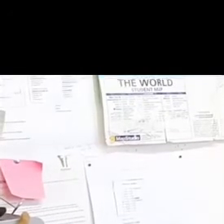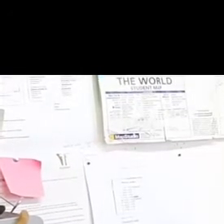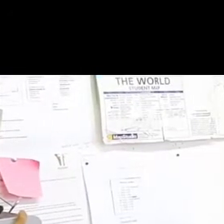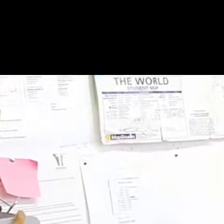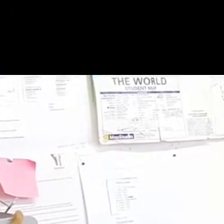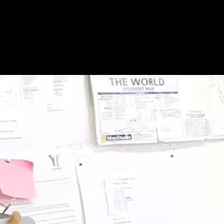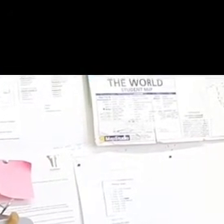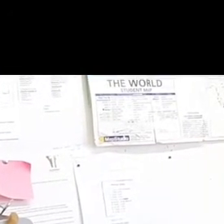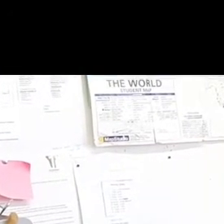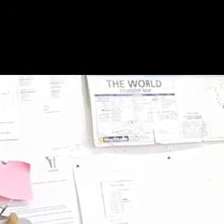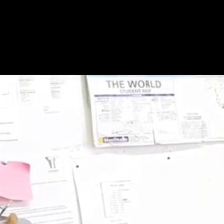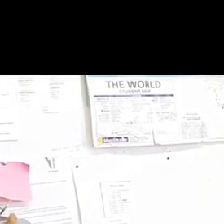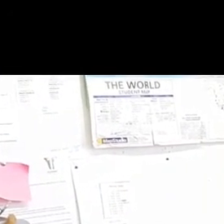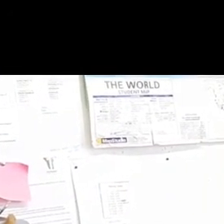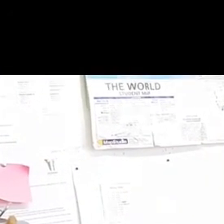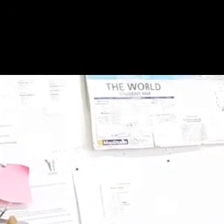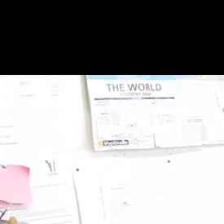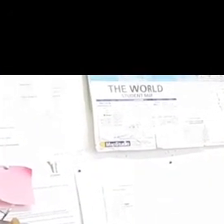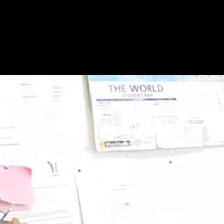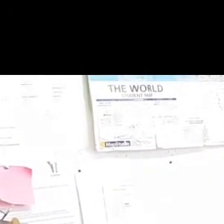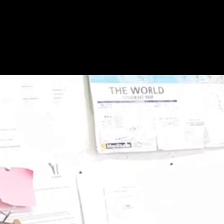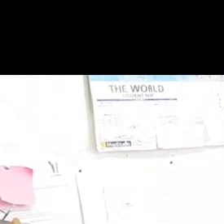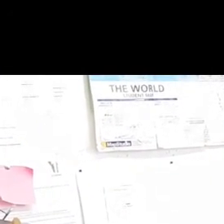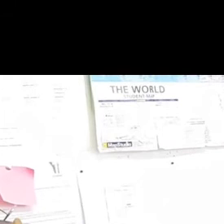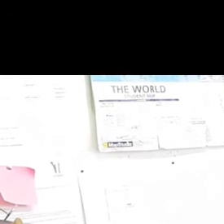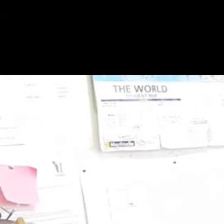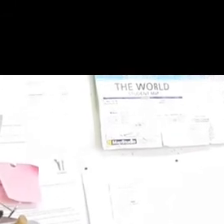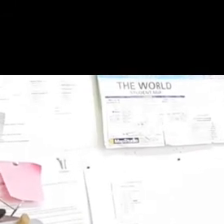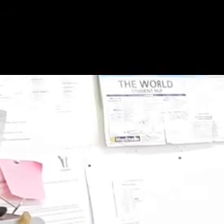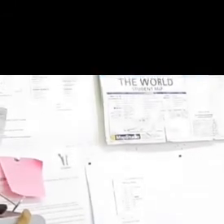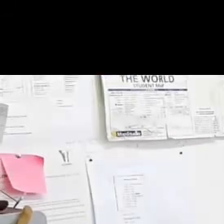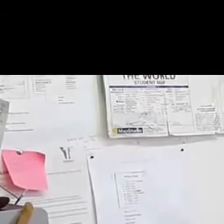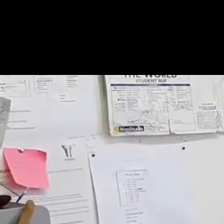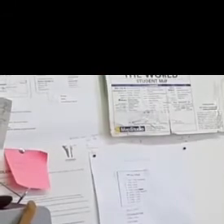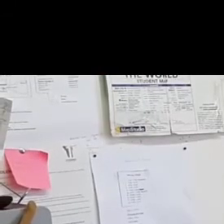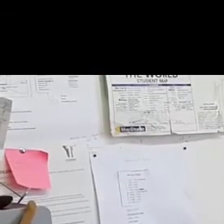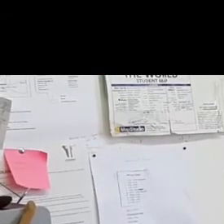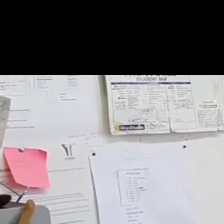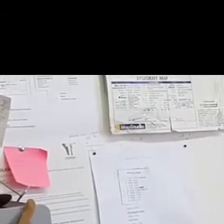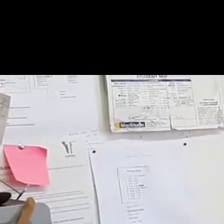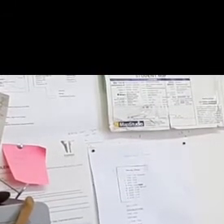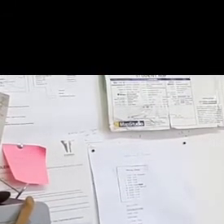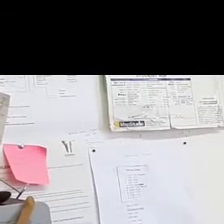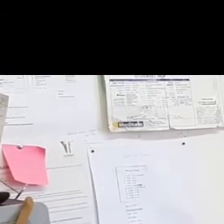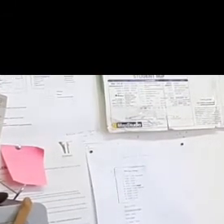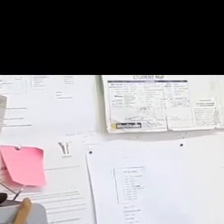information which was maybe left out in the booklets. So first of all, when we receive the booklets, we look